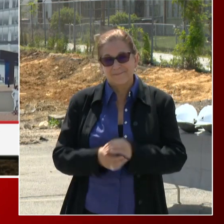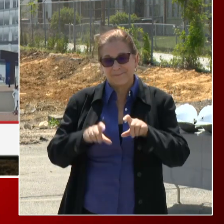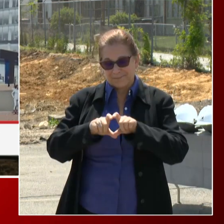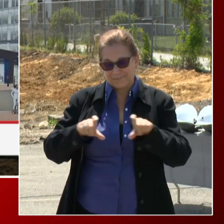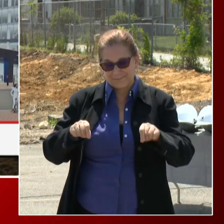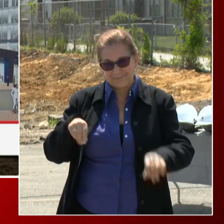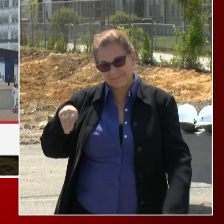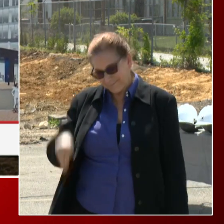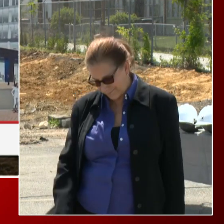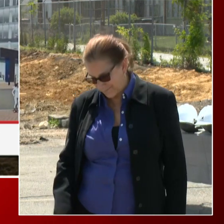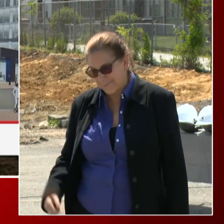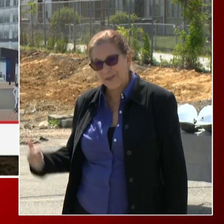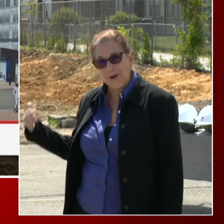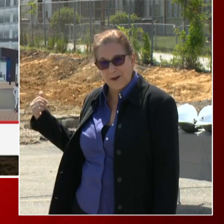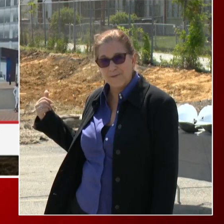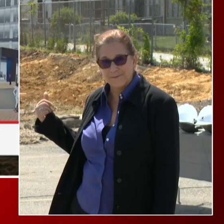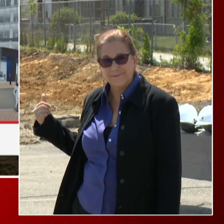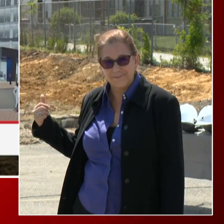much.